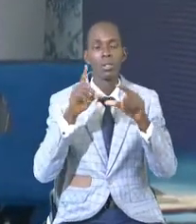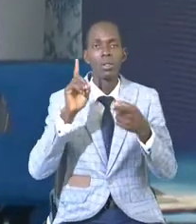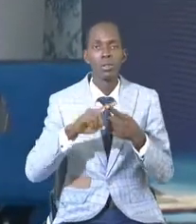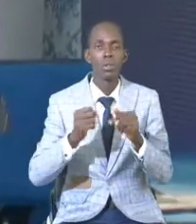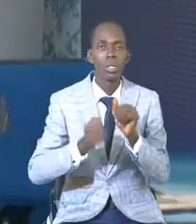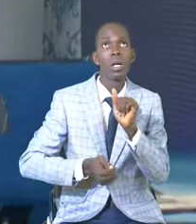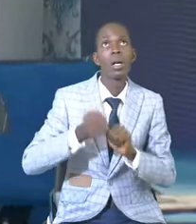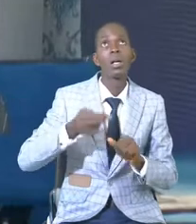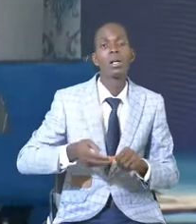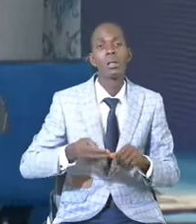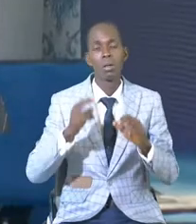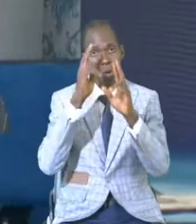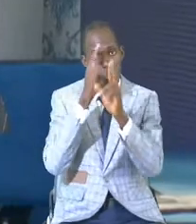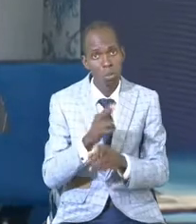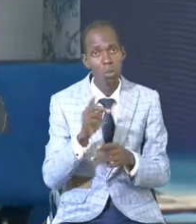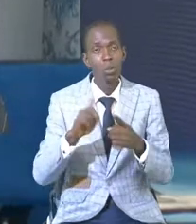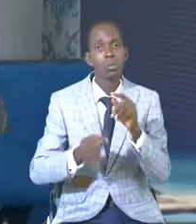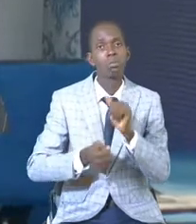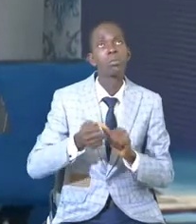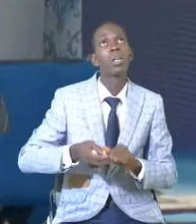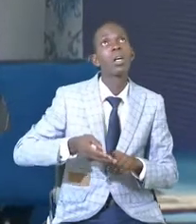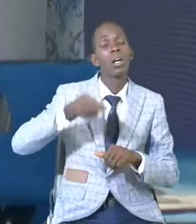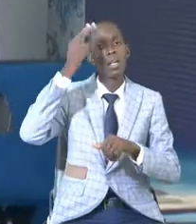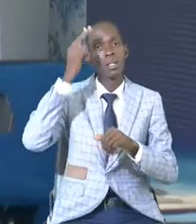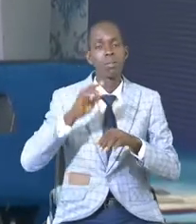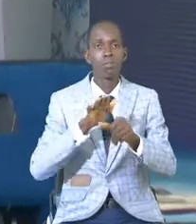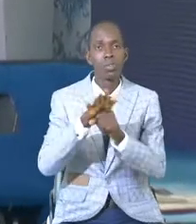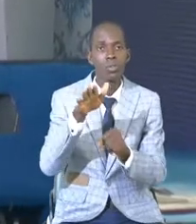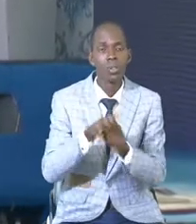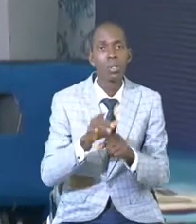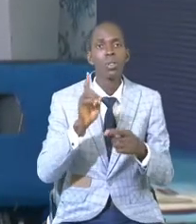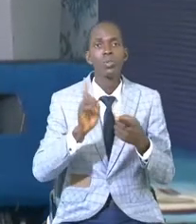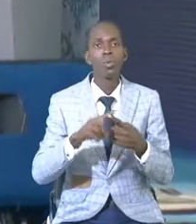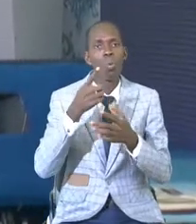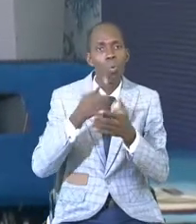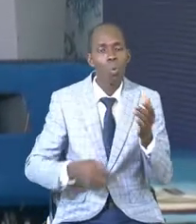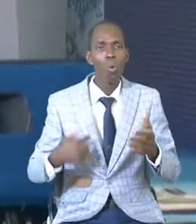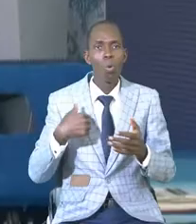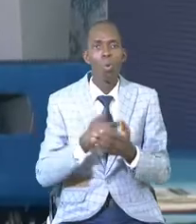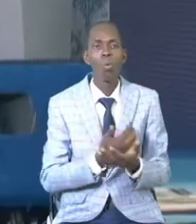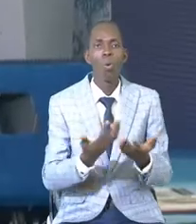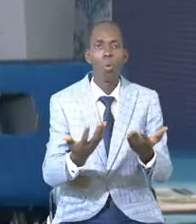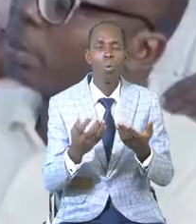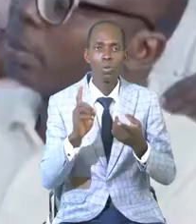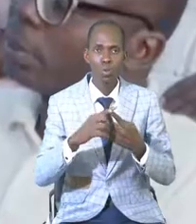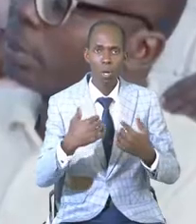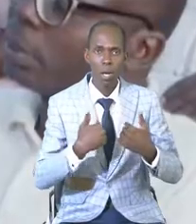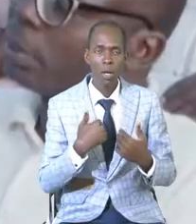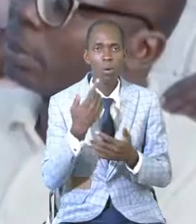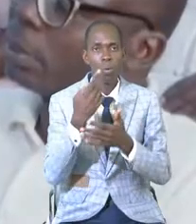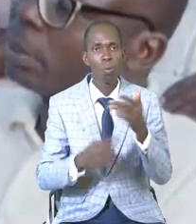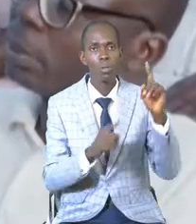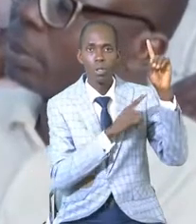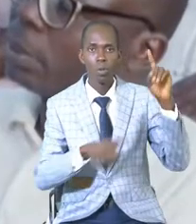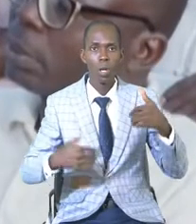It brings us to a higher sufficiency. It brings us to what we ought to have and what the Lord has ordained for